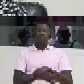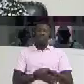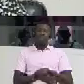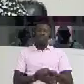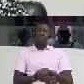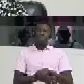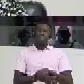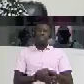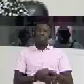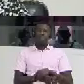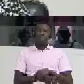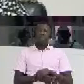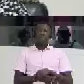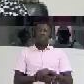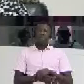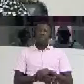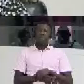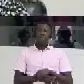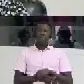foofu ñoom lan lañ doon def.